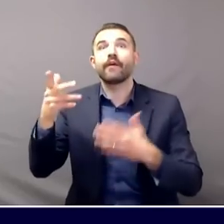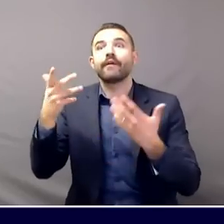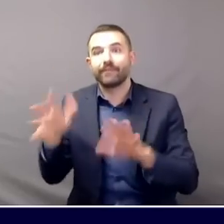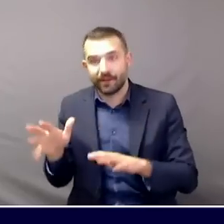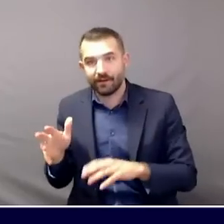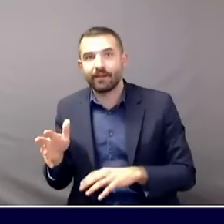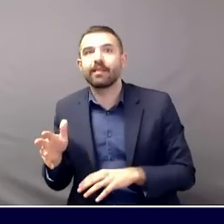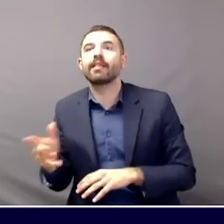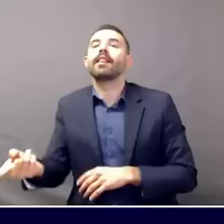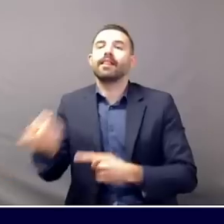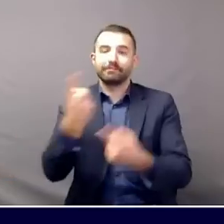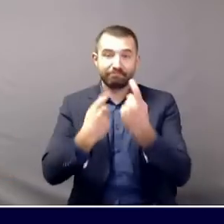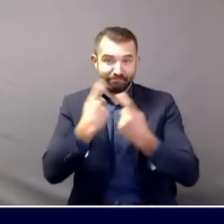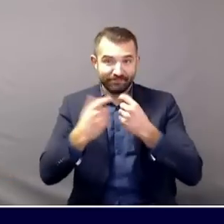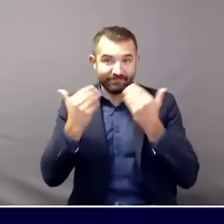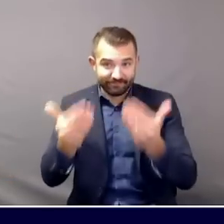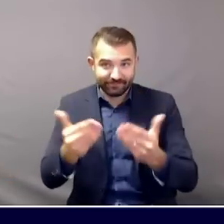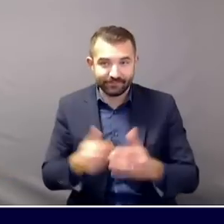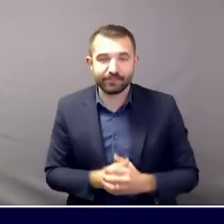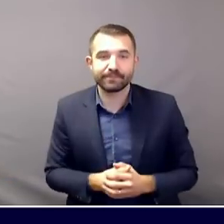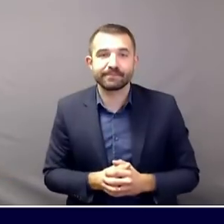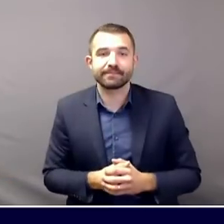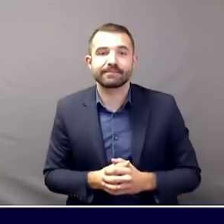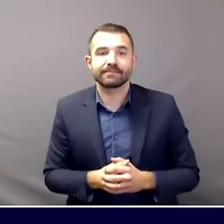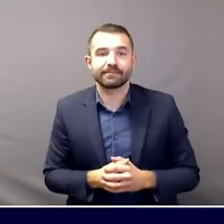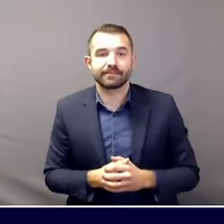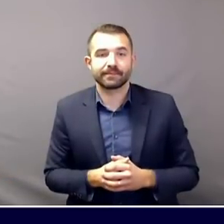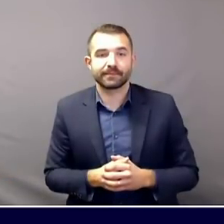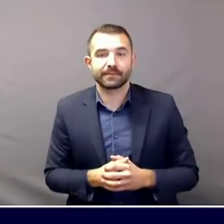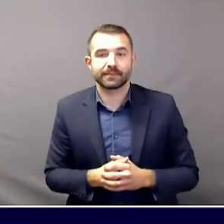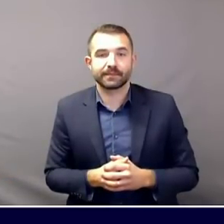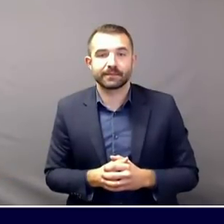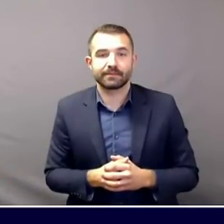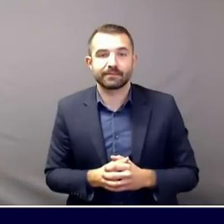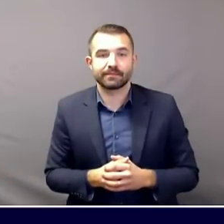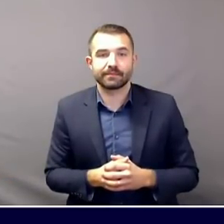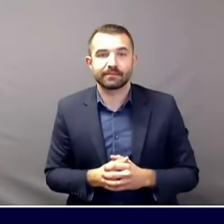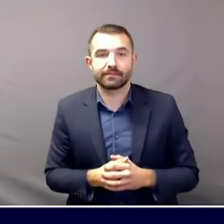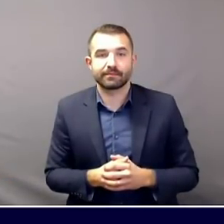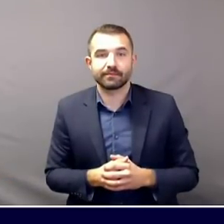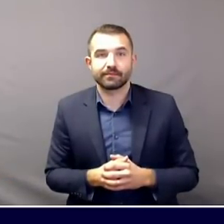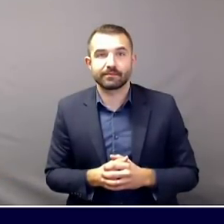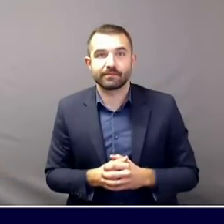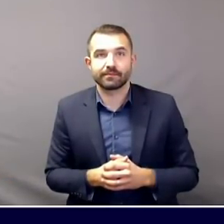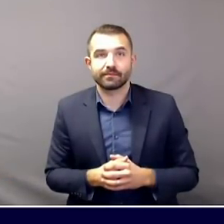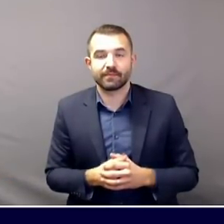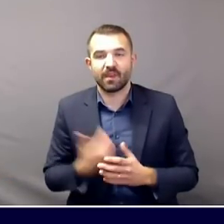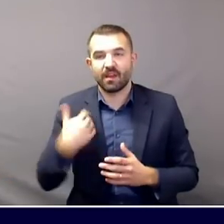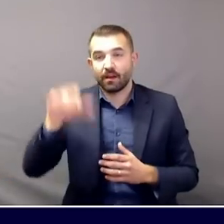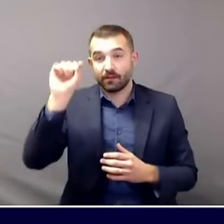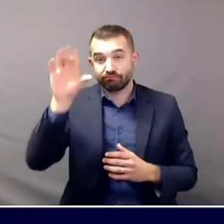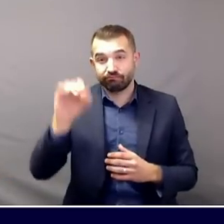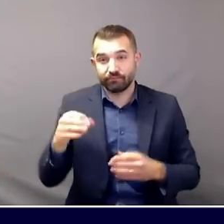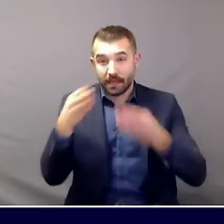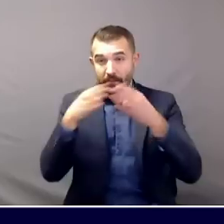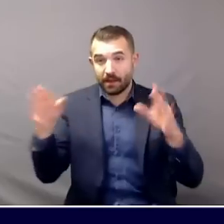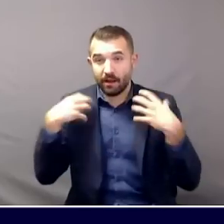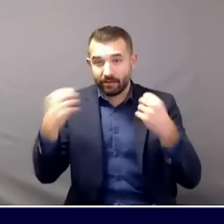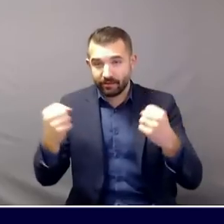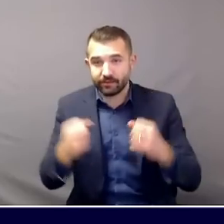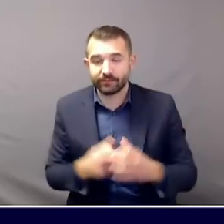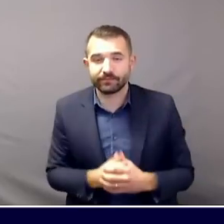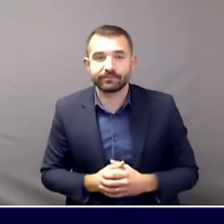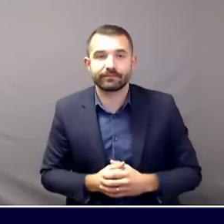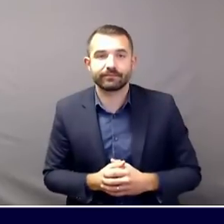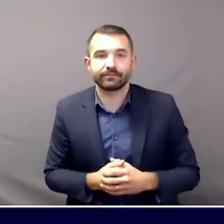like to first start this afternoon's update from the epidemiological and public health perspective on a series